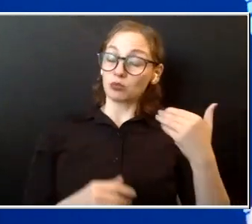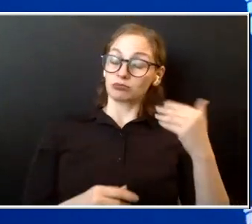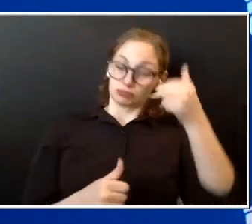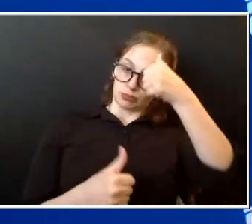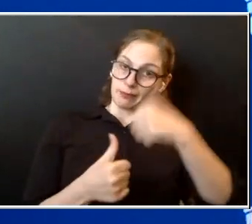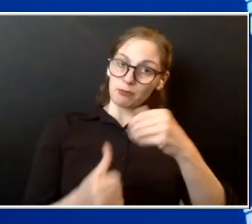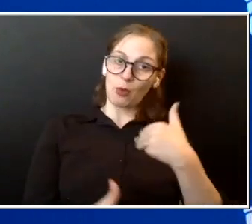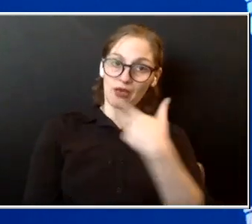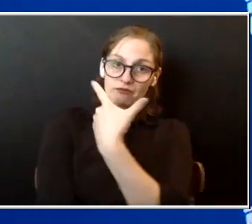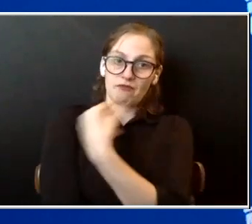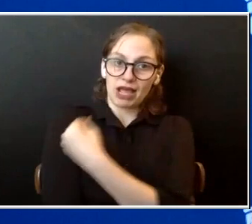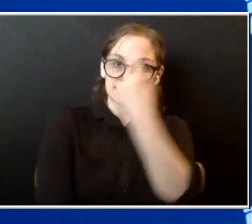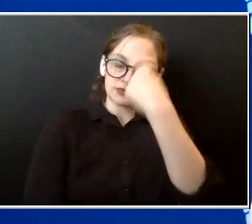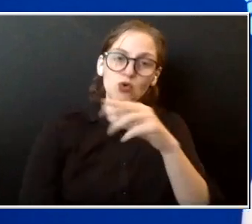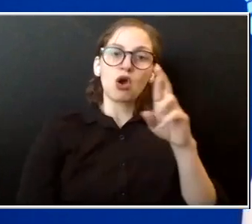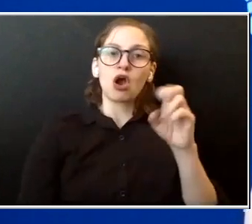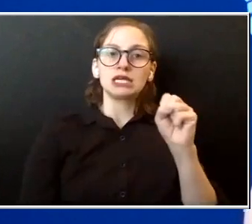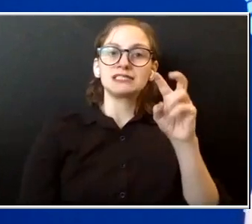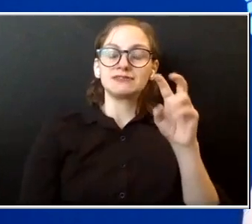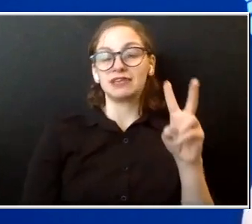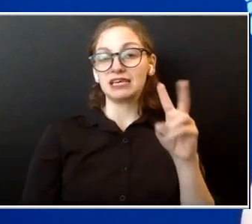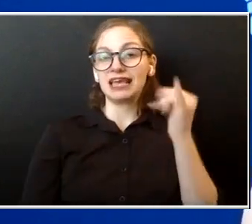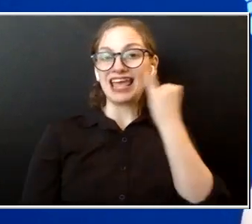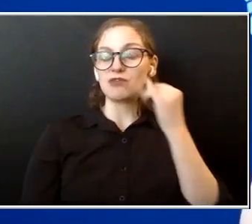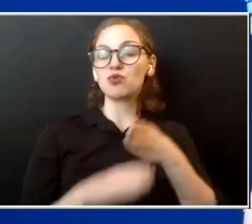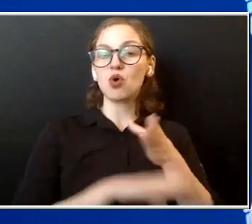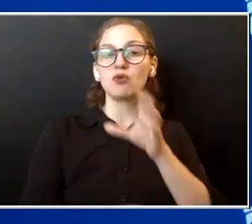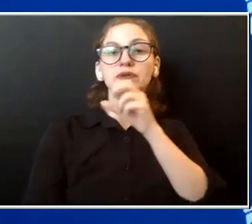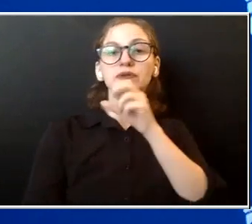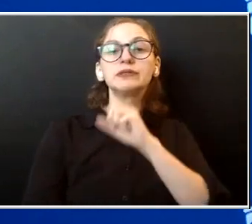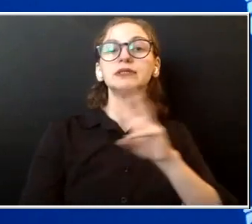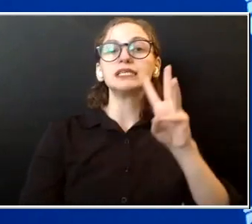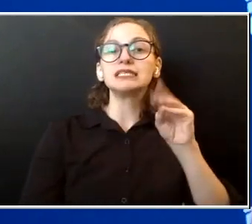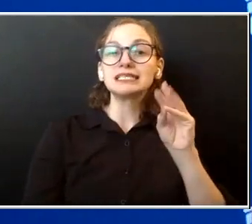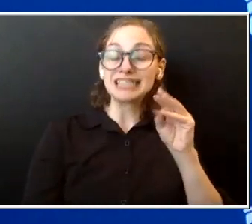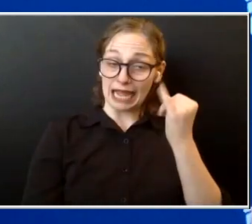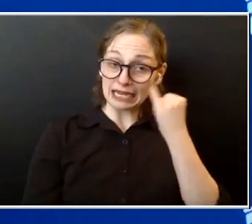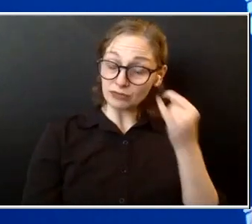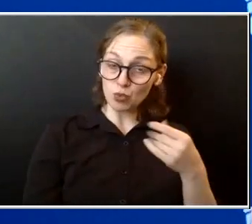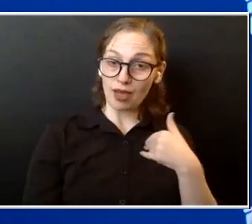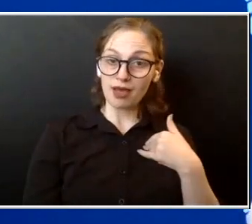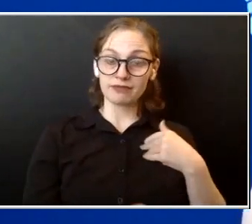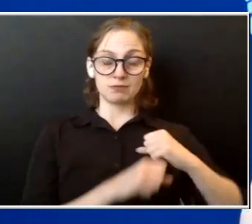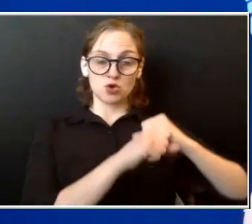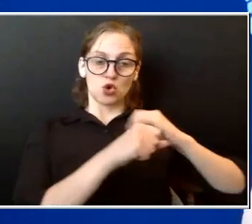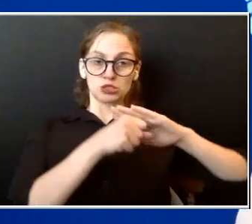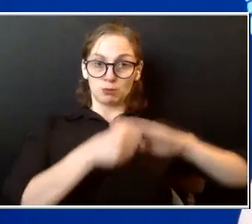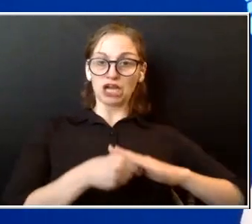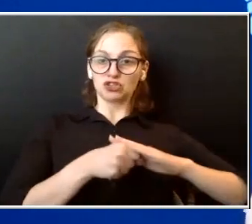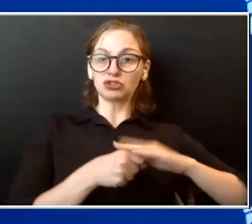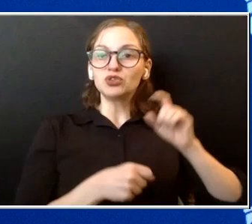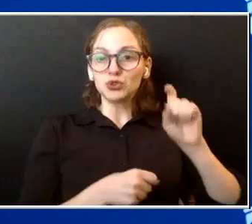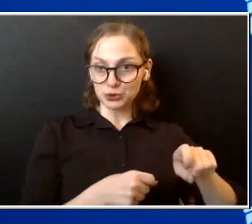would definitely recommend getting that. And then, of course, influenza as well. And now is a good time to get